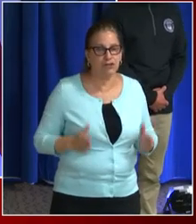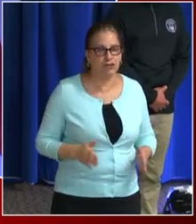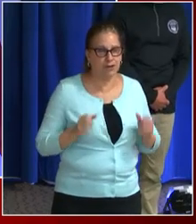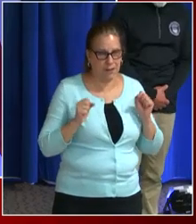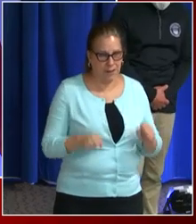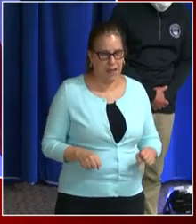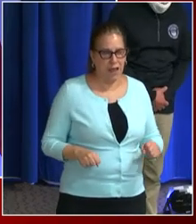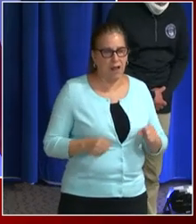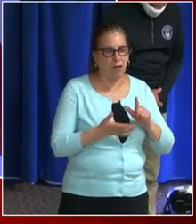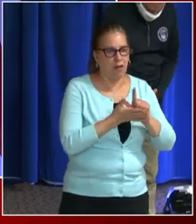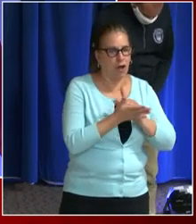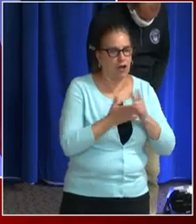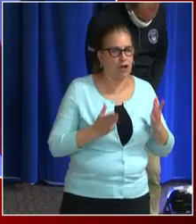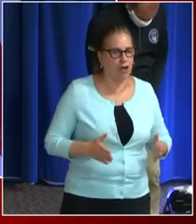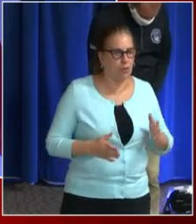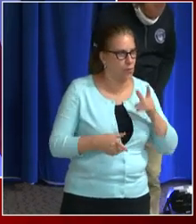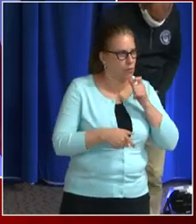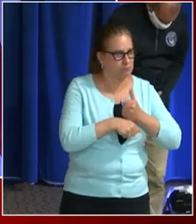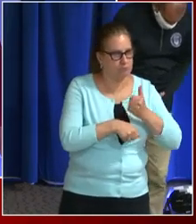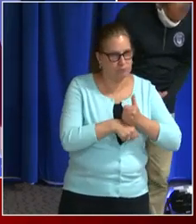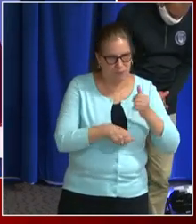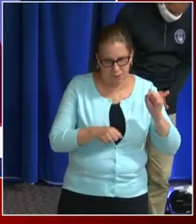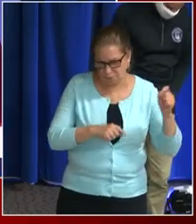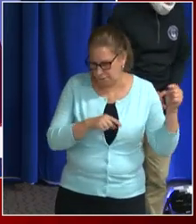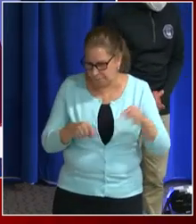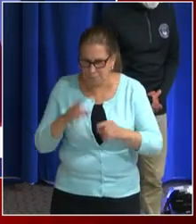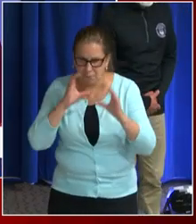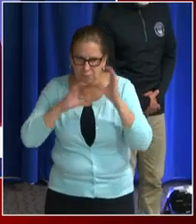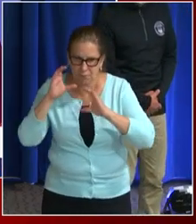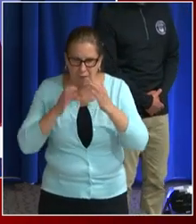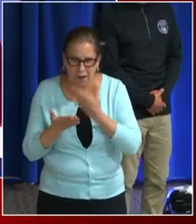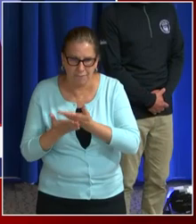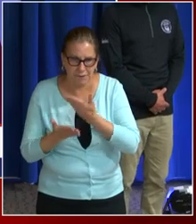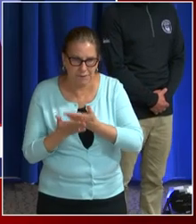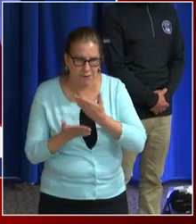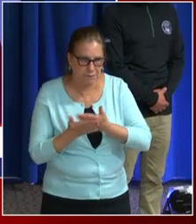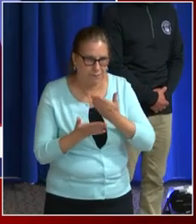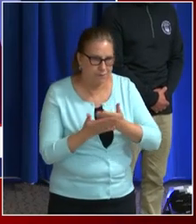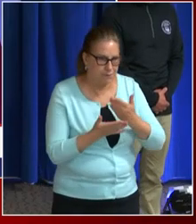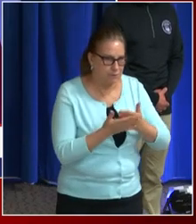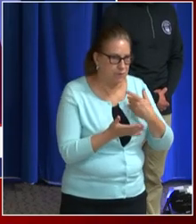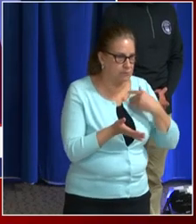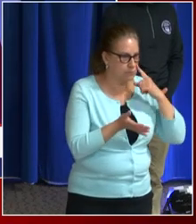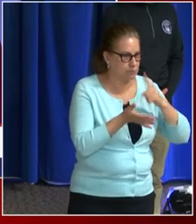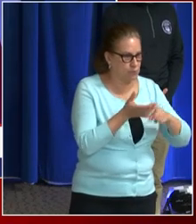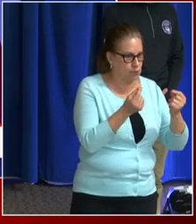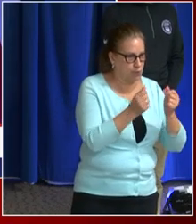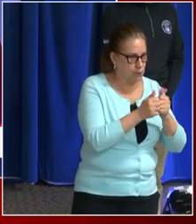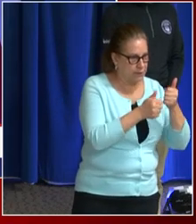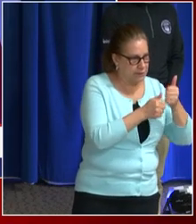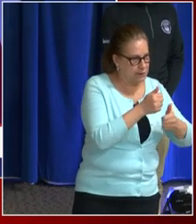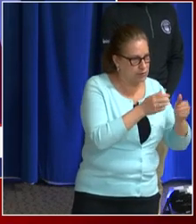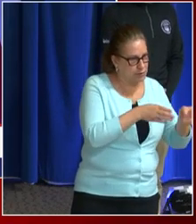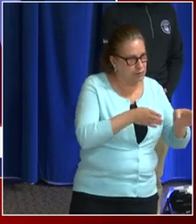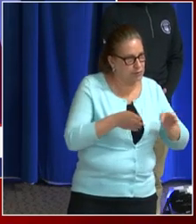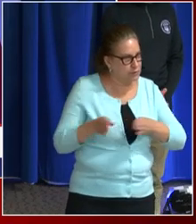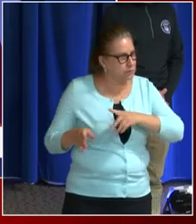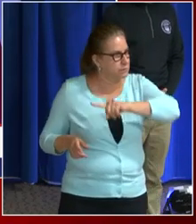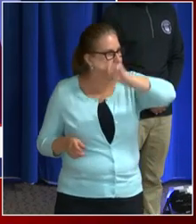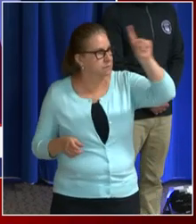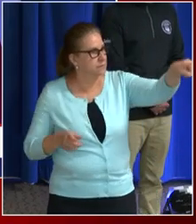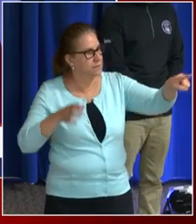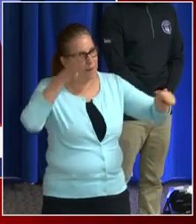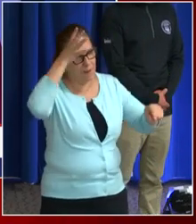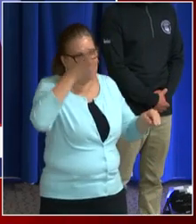they may want additional evidence, and that's where our investigative efforts will begin. Chief, just one quick question on the timeline of